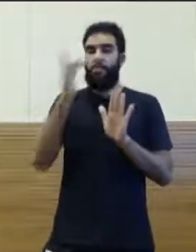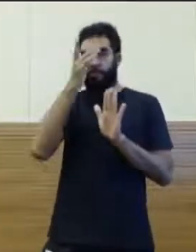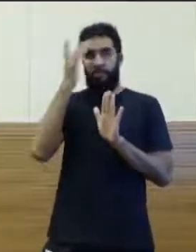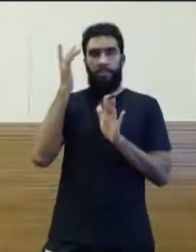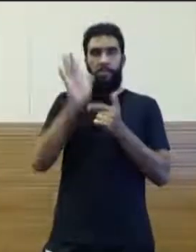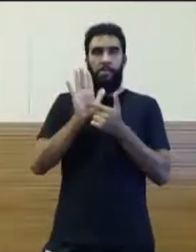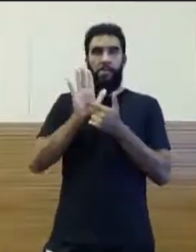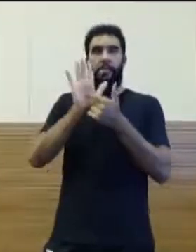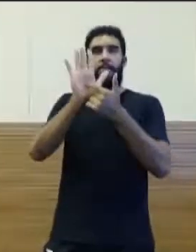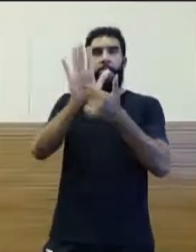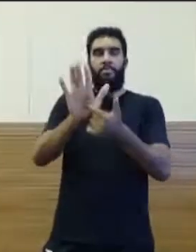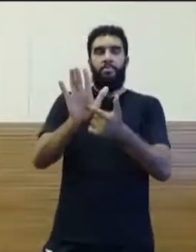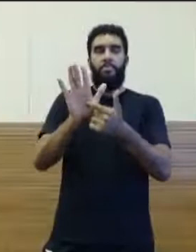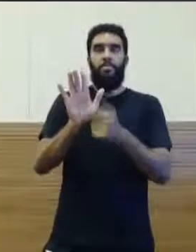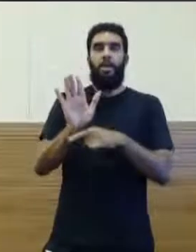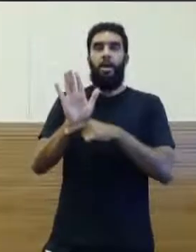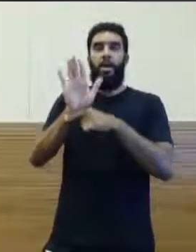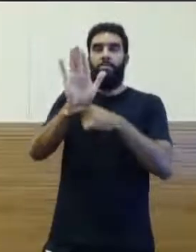where